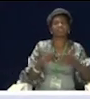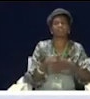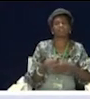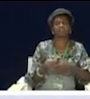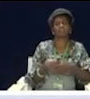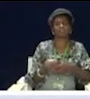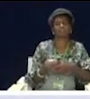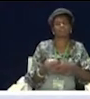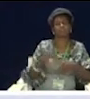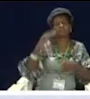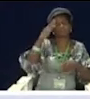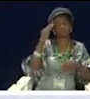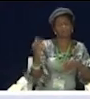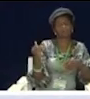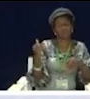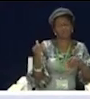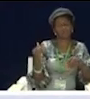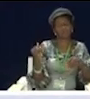Why?